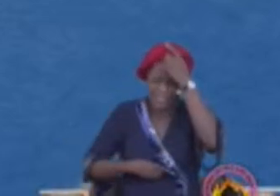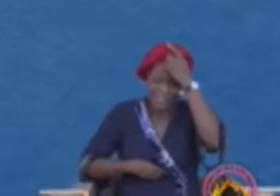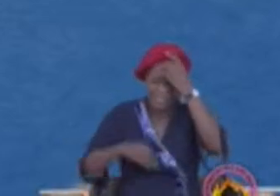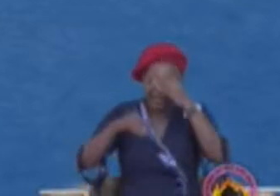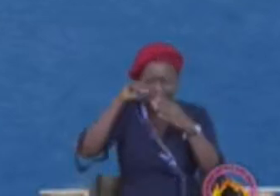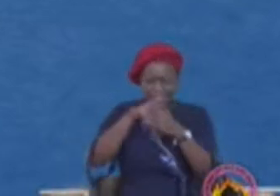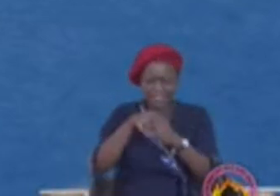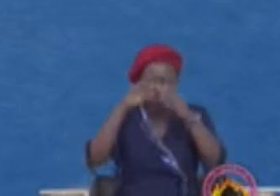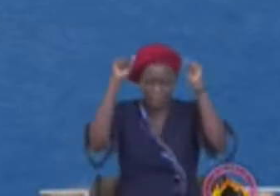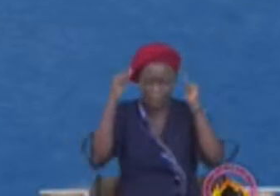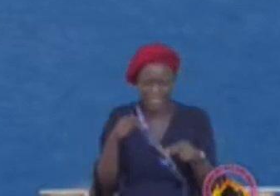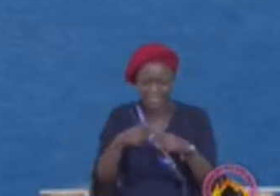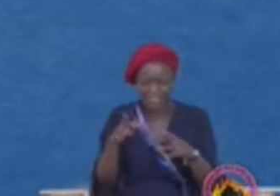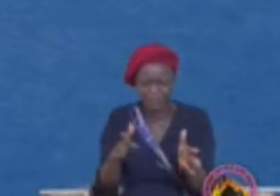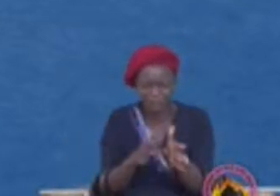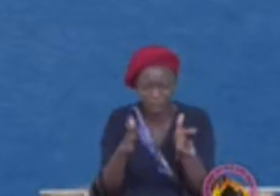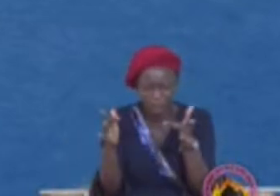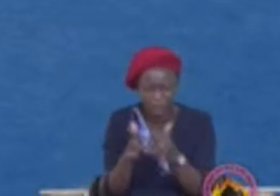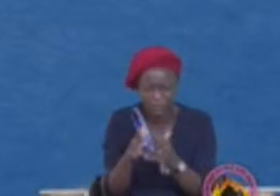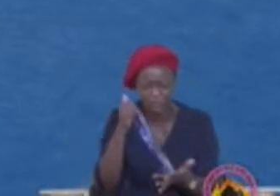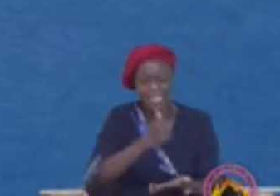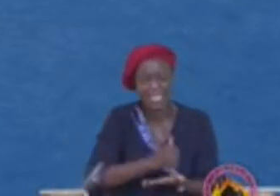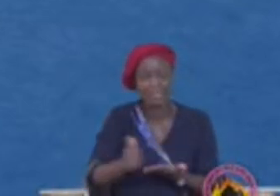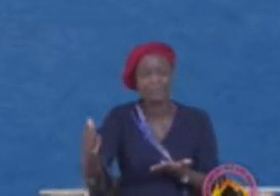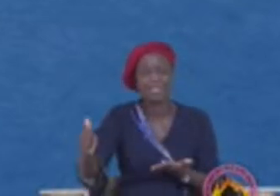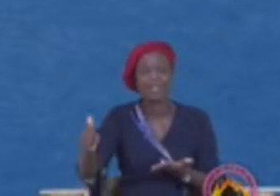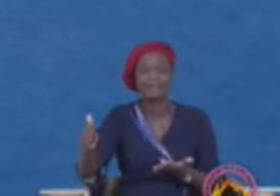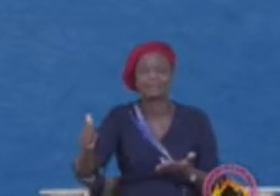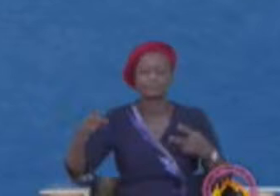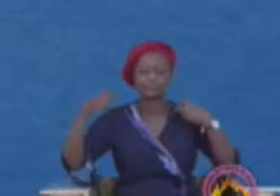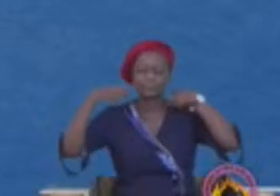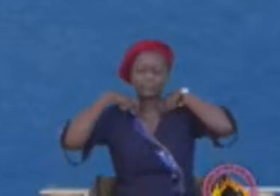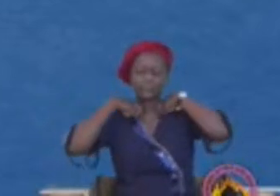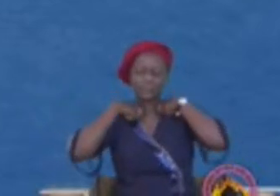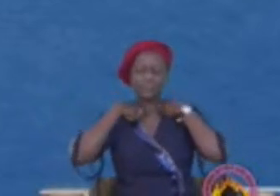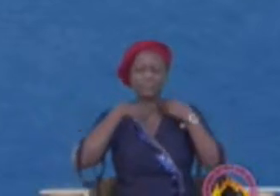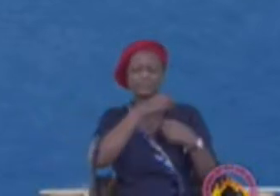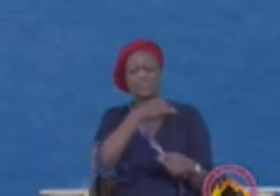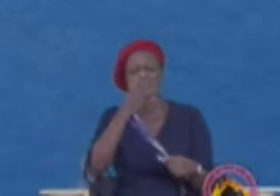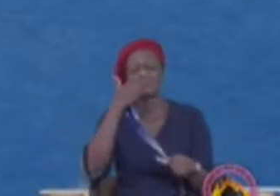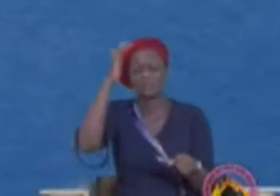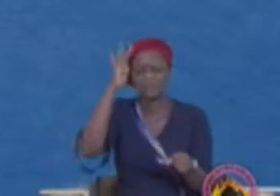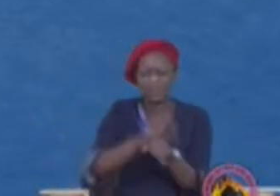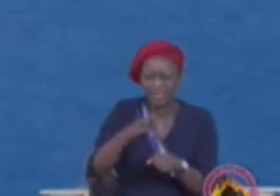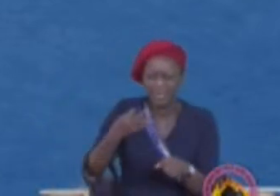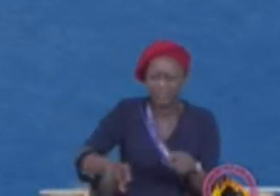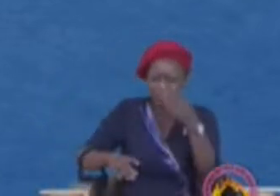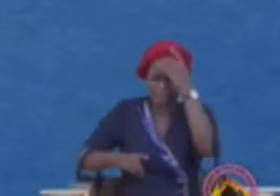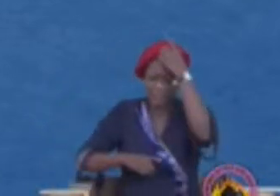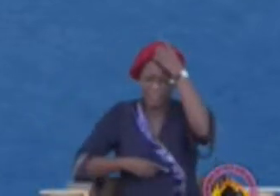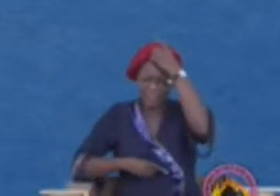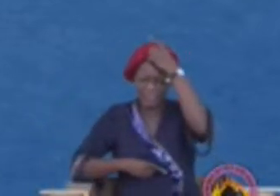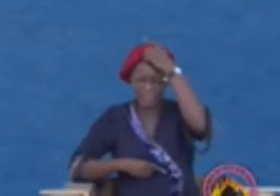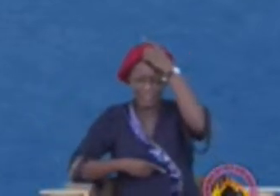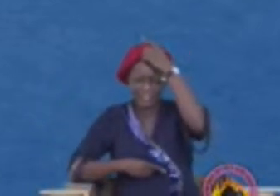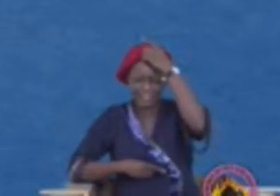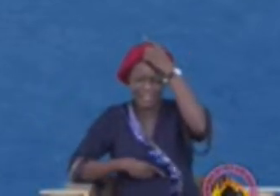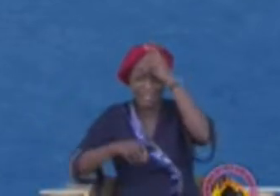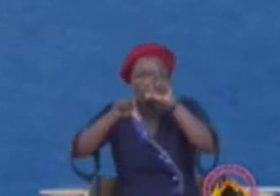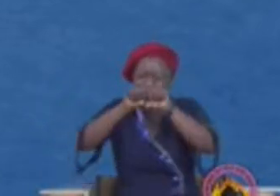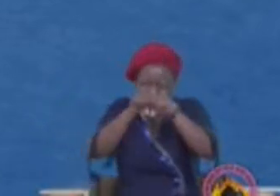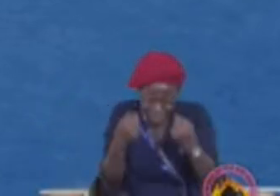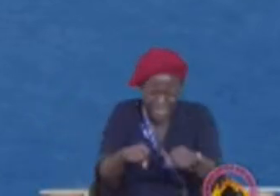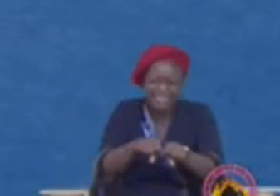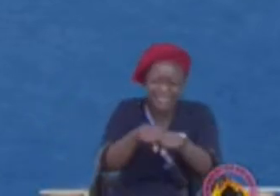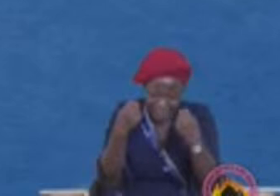Jesus. Yokes and covenant of diseases. Shout it. Yokes and covenant of diseases. Break